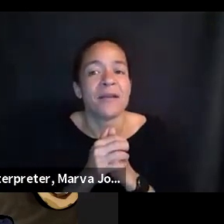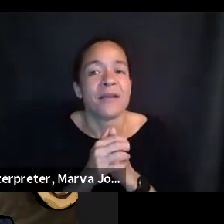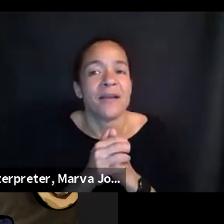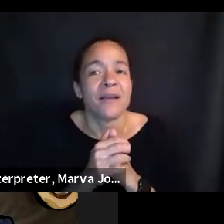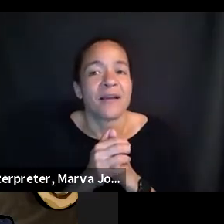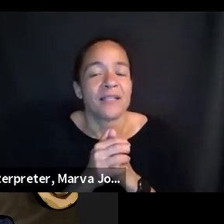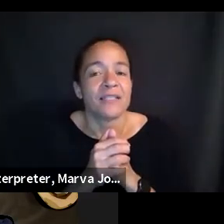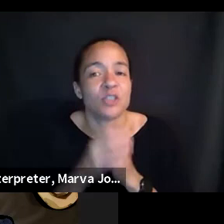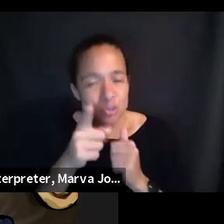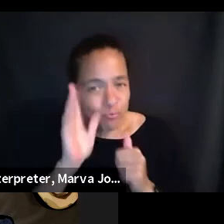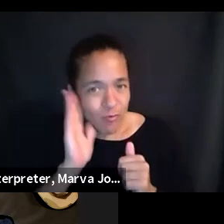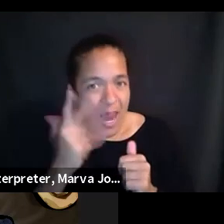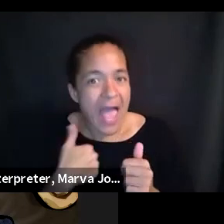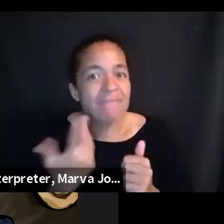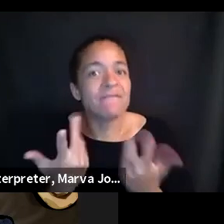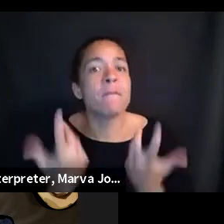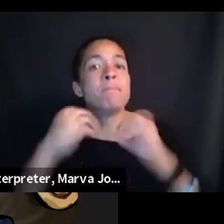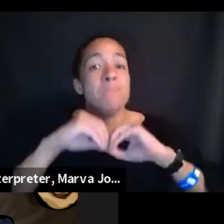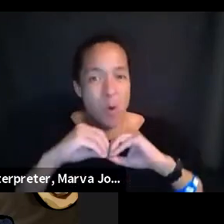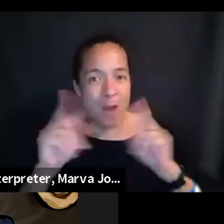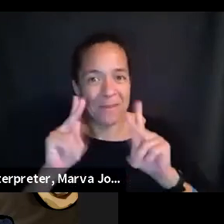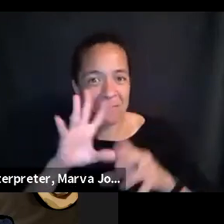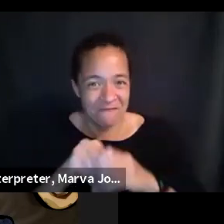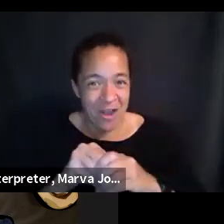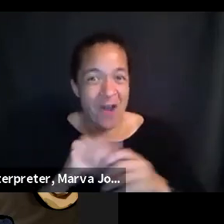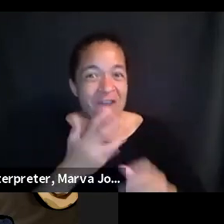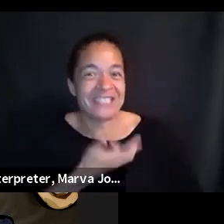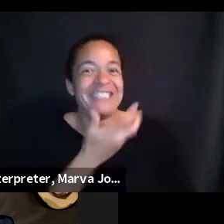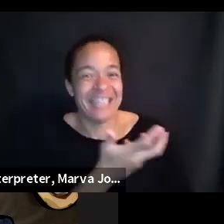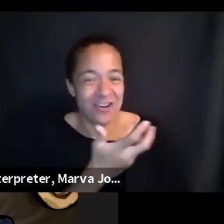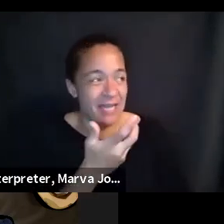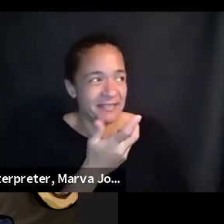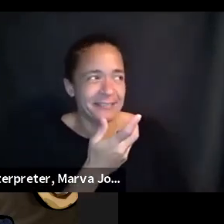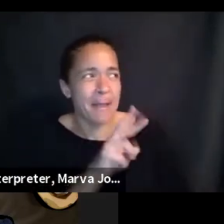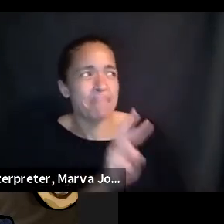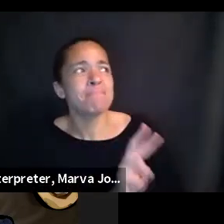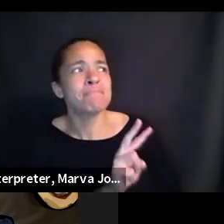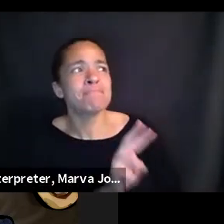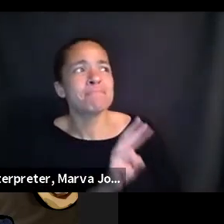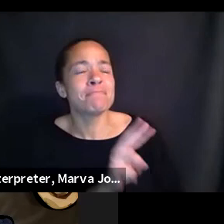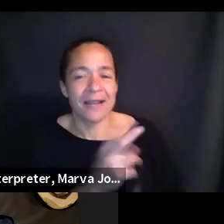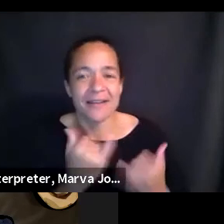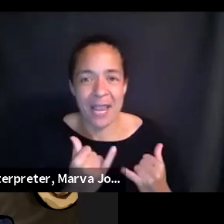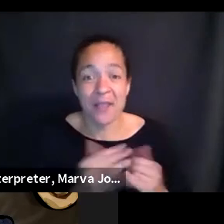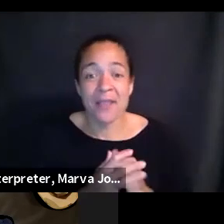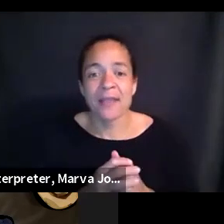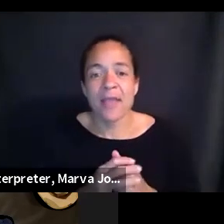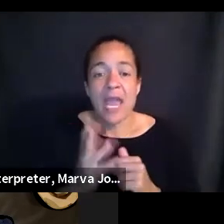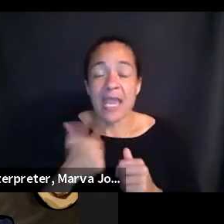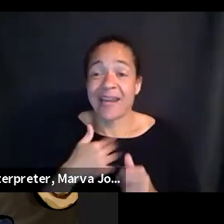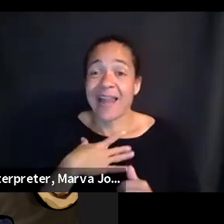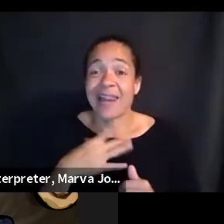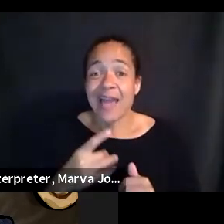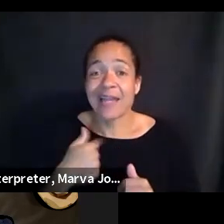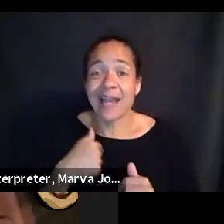people speaking up and sharing. And I like the fact that I could walk through downtown, see somebody from